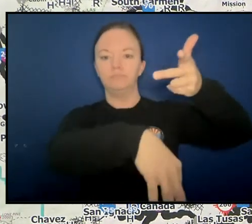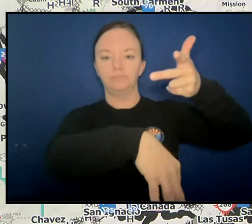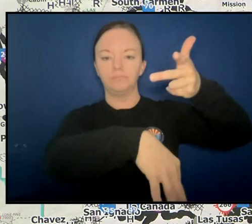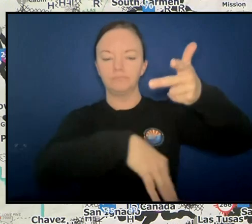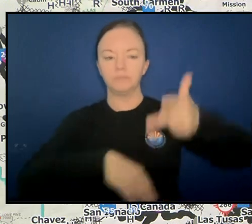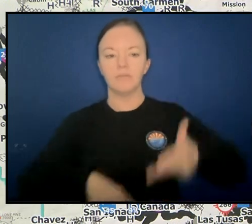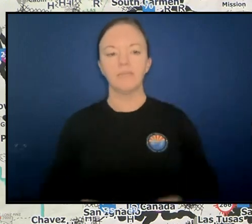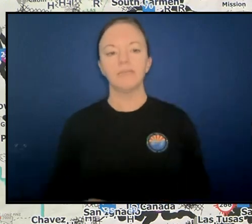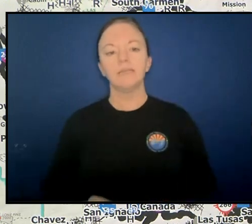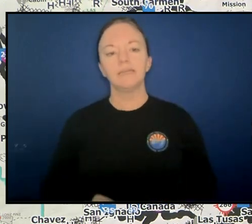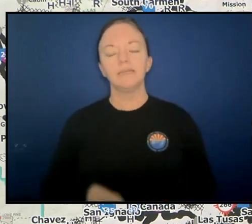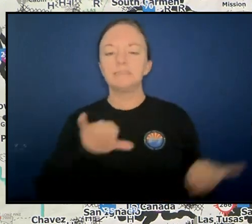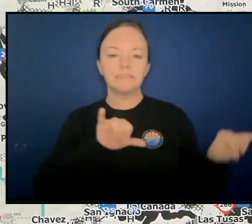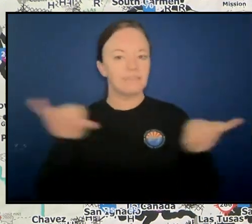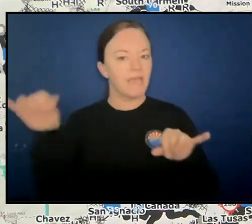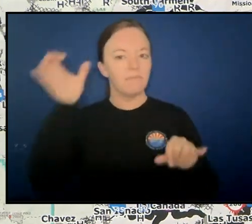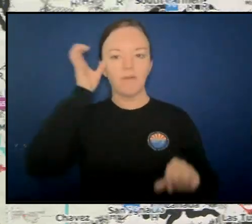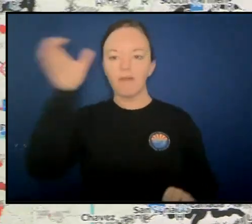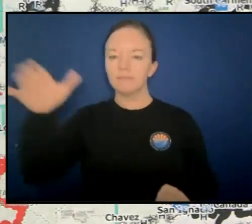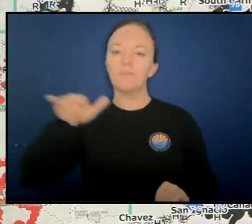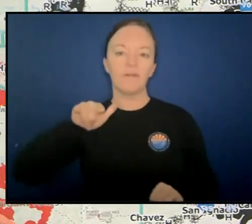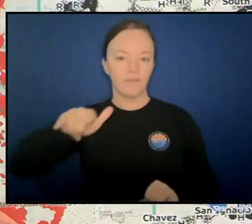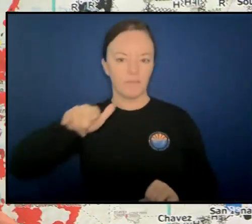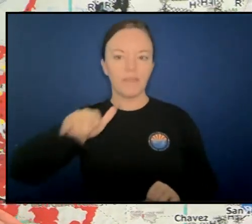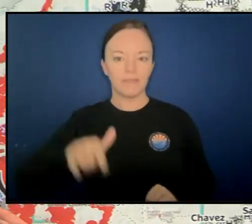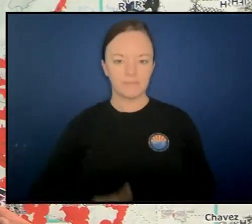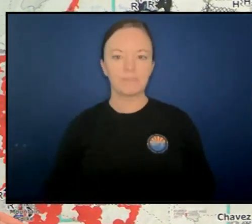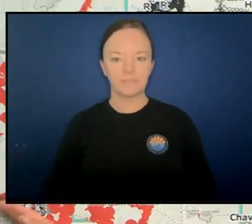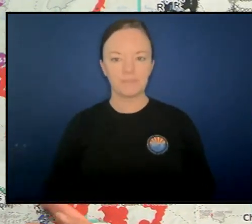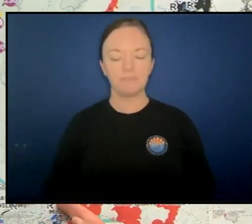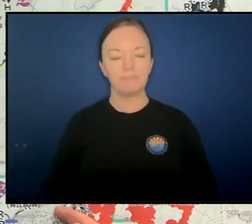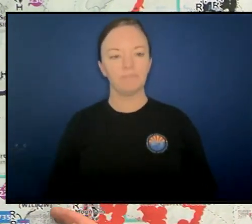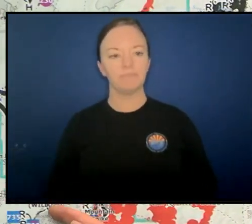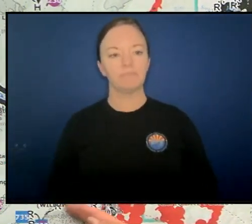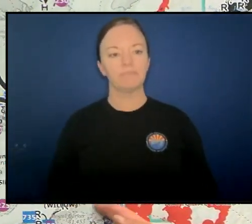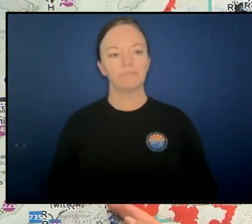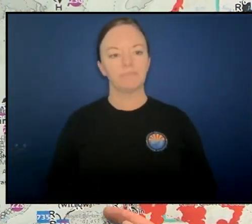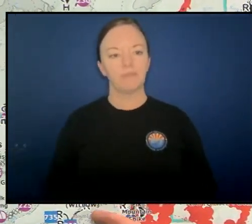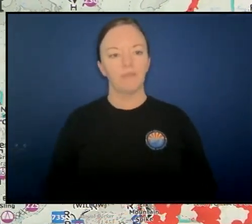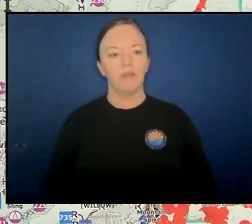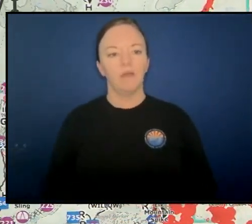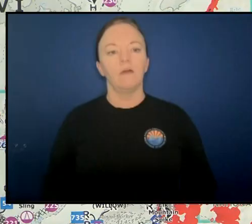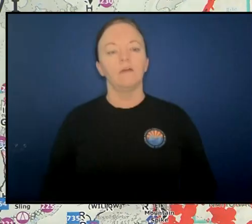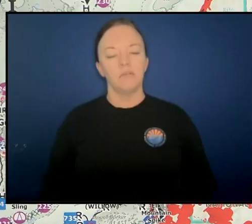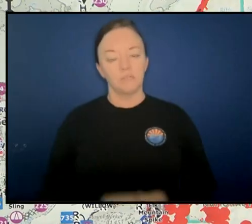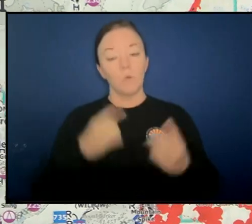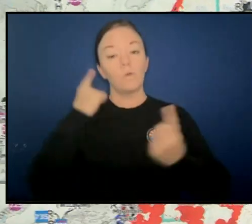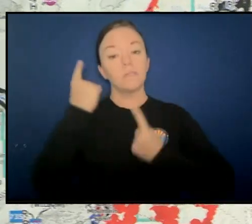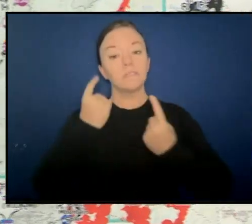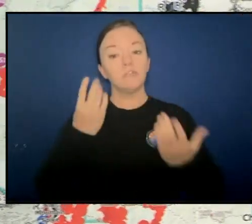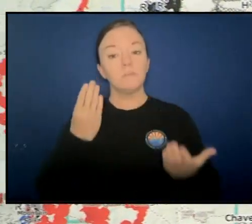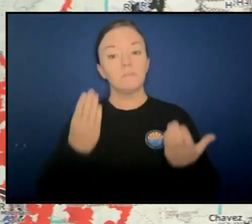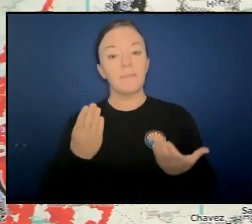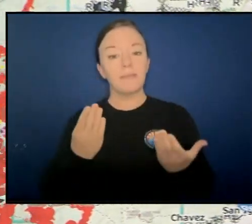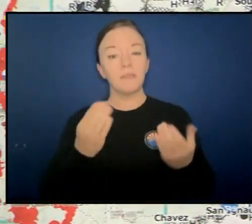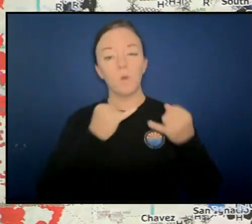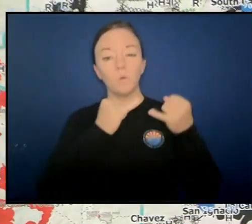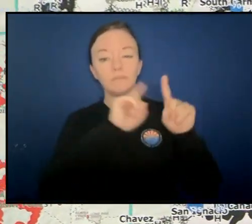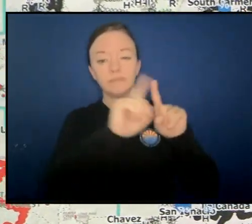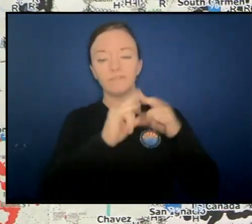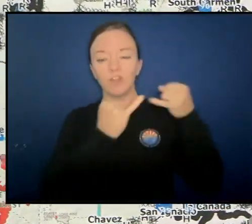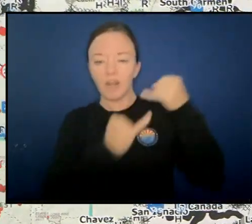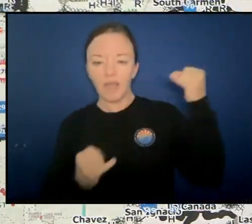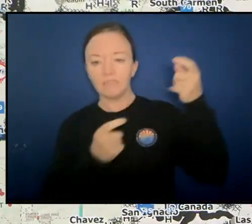same kind of manner that an air tanker would. And so they're looking at putting some retardant along those control lines just to kind of bolster that